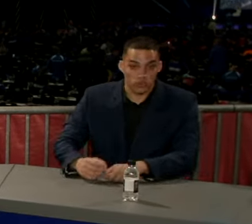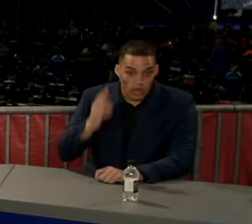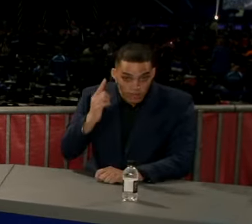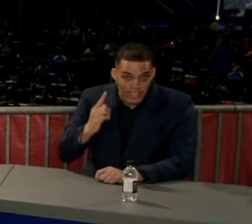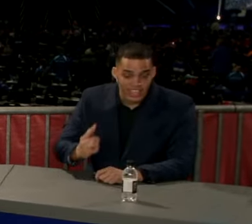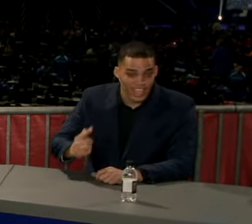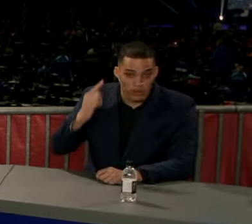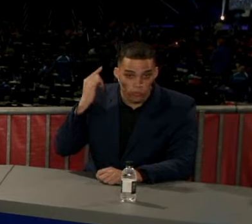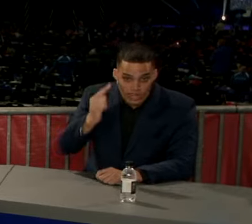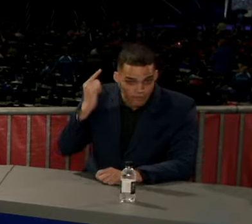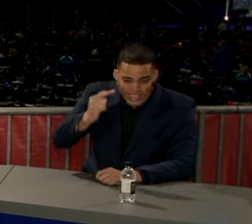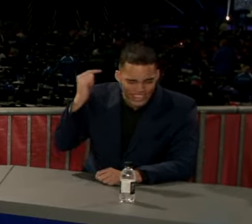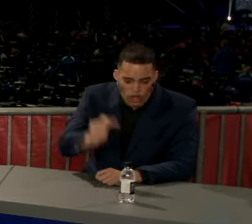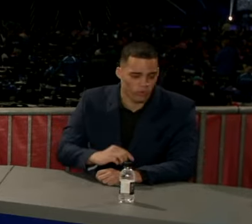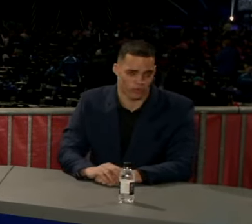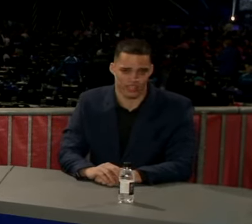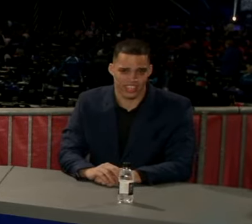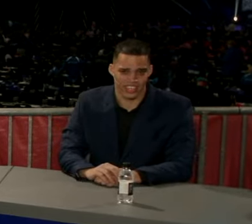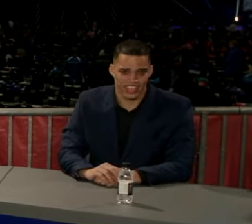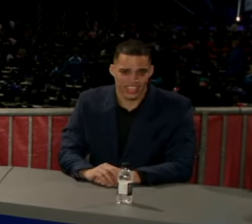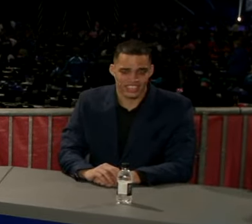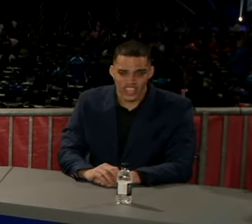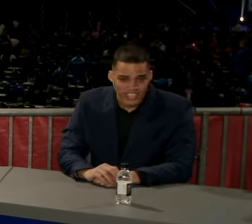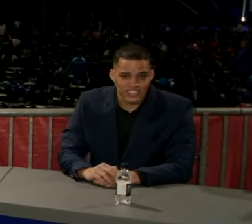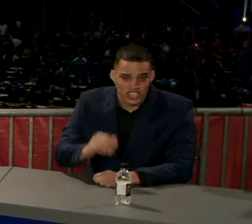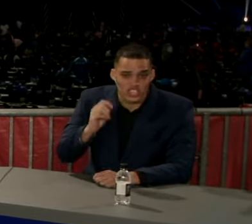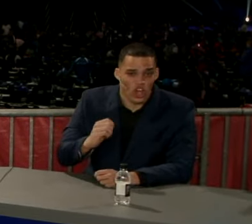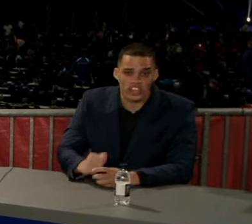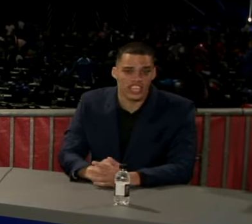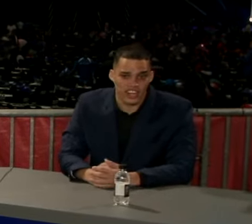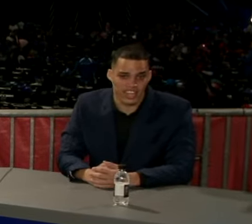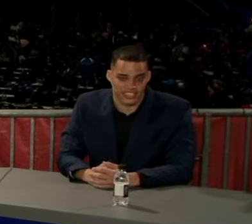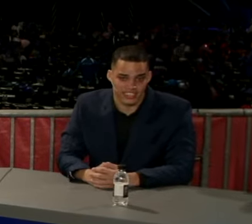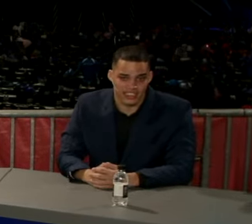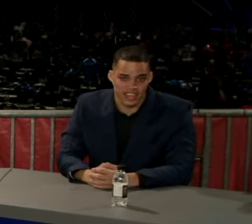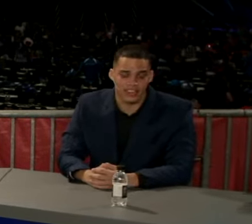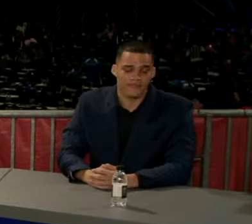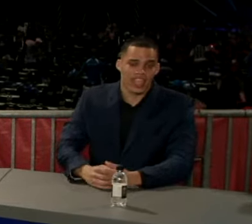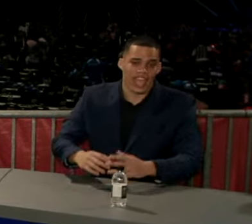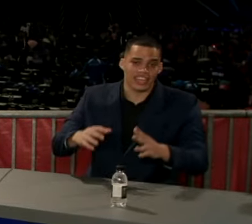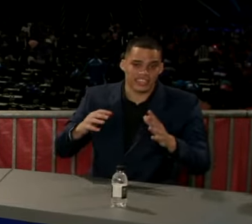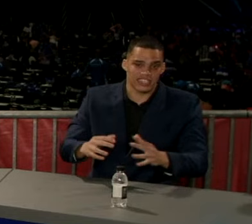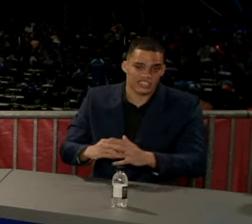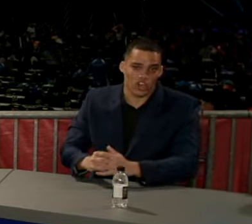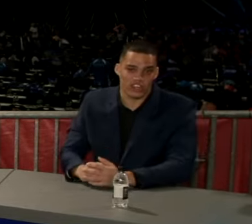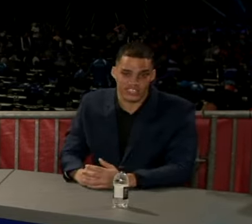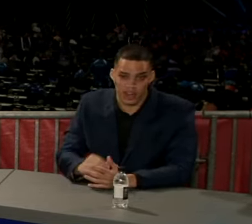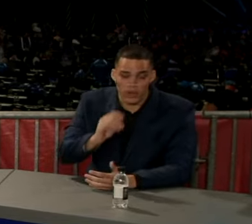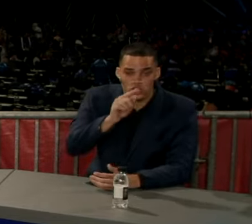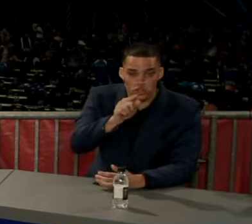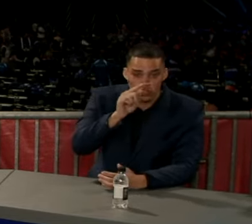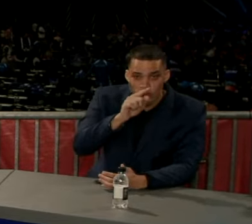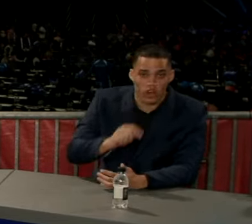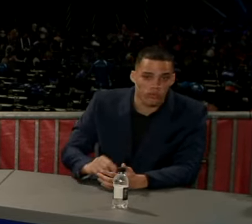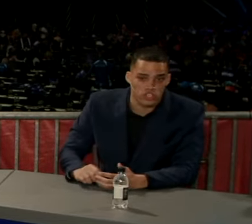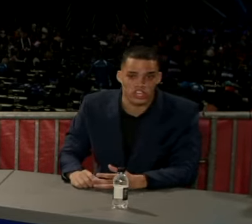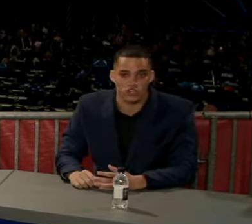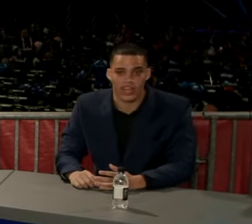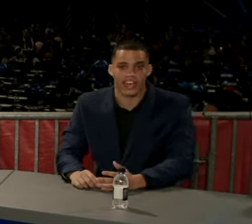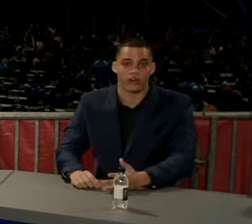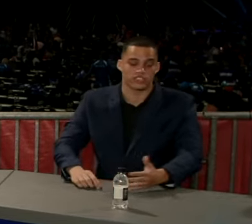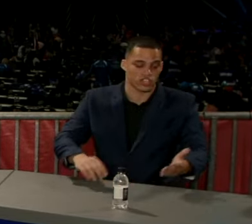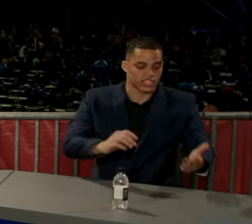much. Wurmy and wurmy no. Change is on the horizon, right? And it is this Congress. And I want you at home, what you're